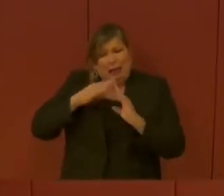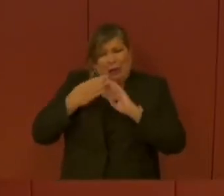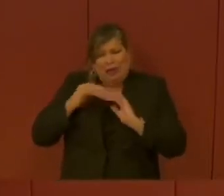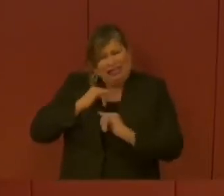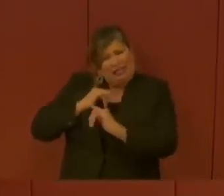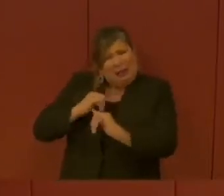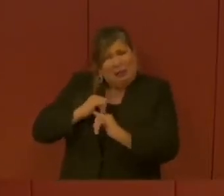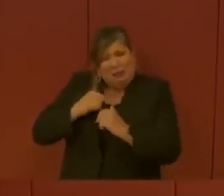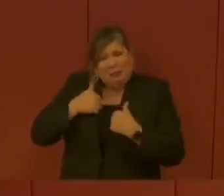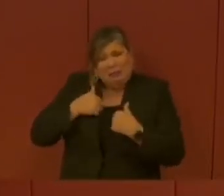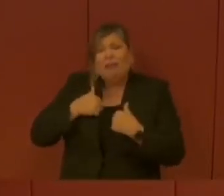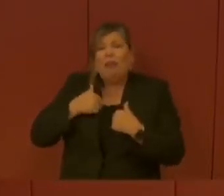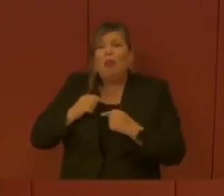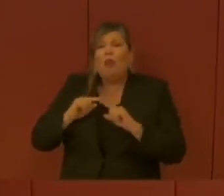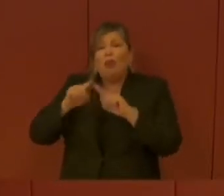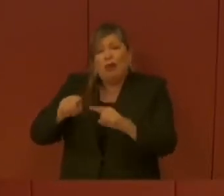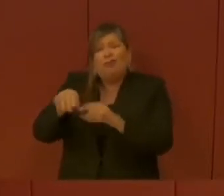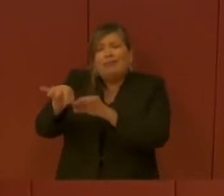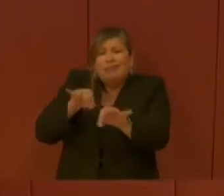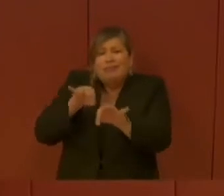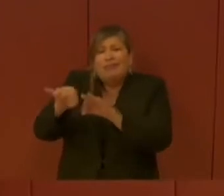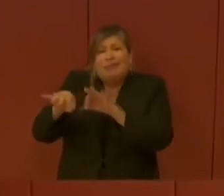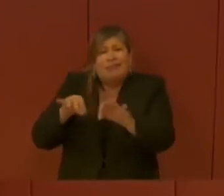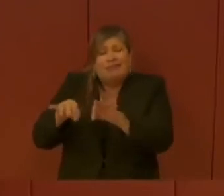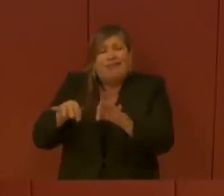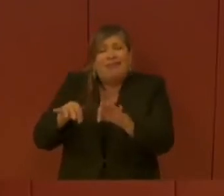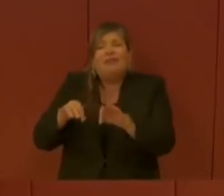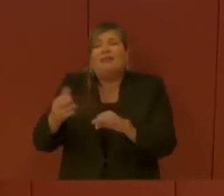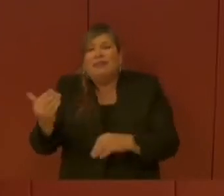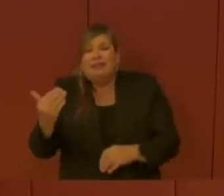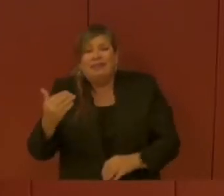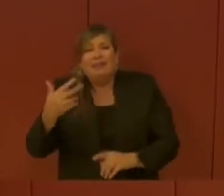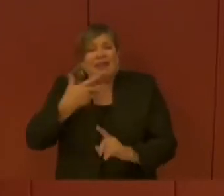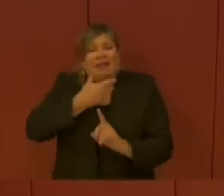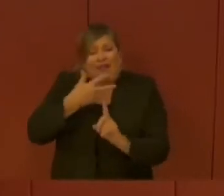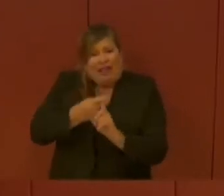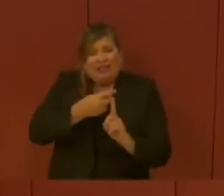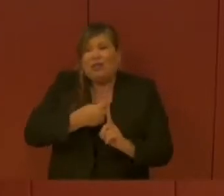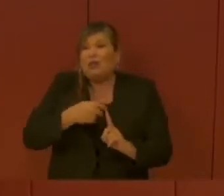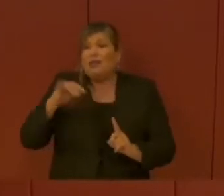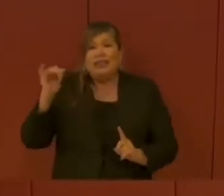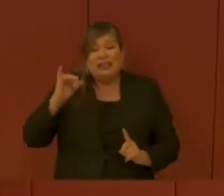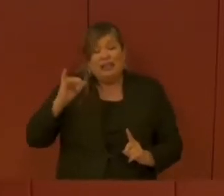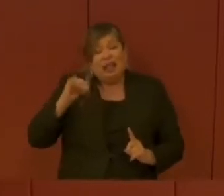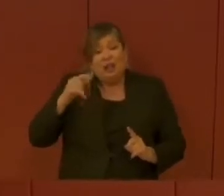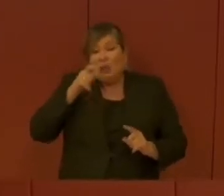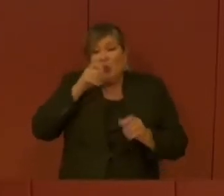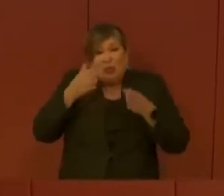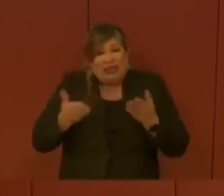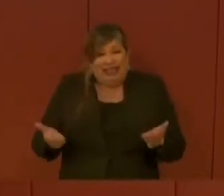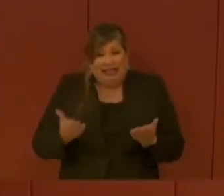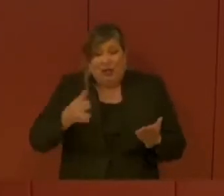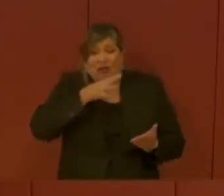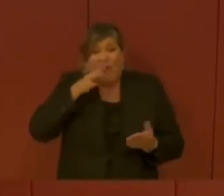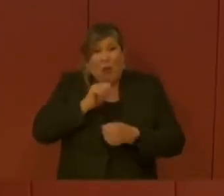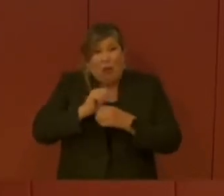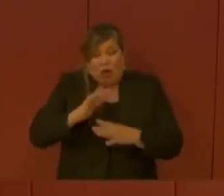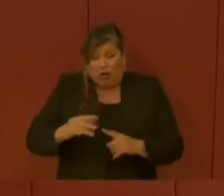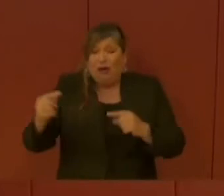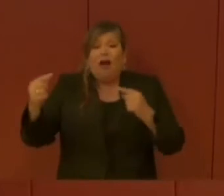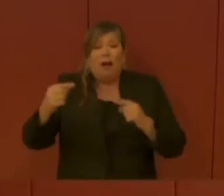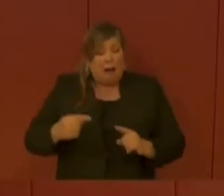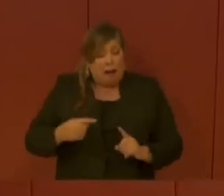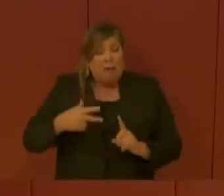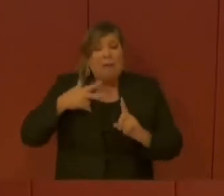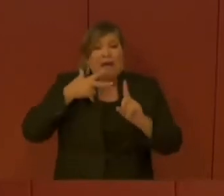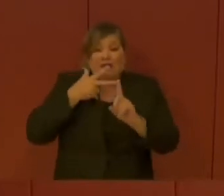folks that have been vaccinated, like the young man we just saw here, a farm worker, go back into his community and let folks know he's safe